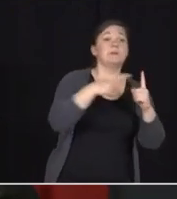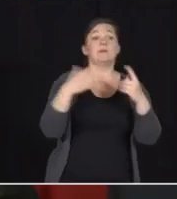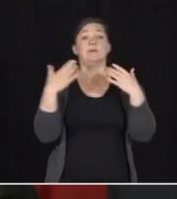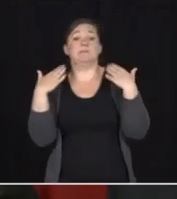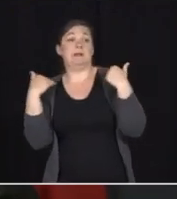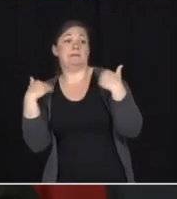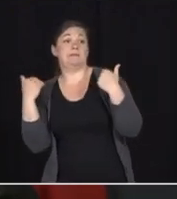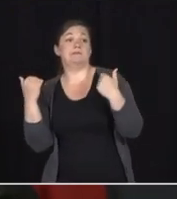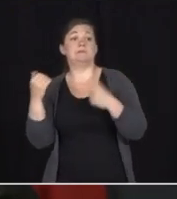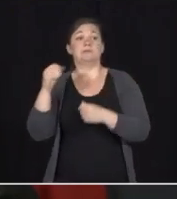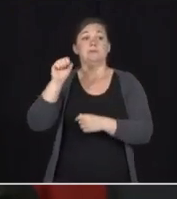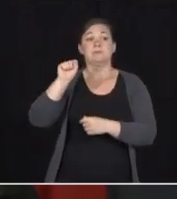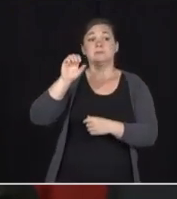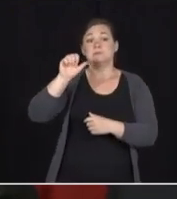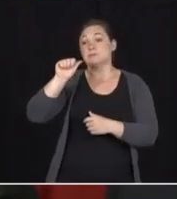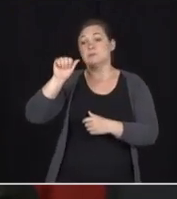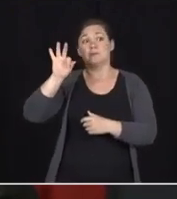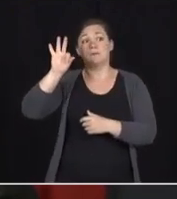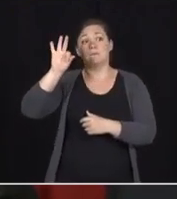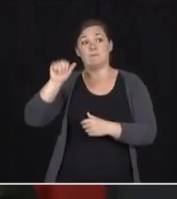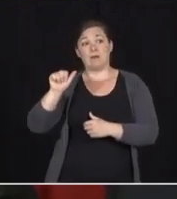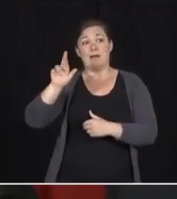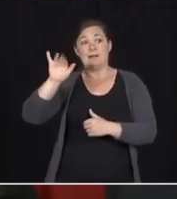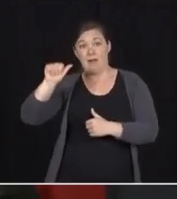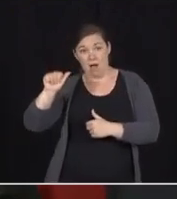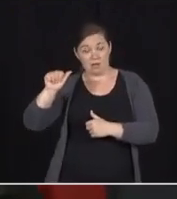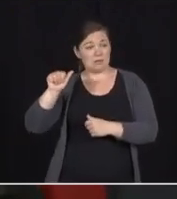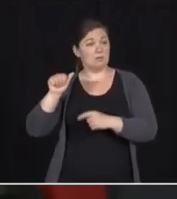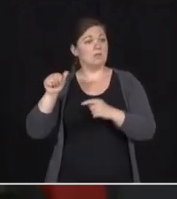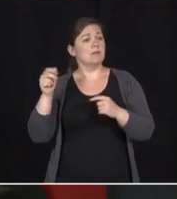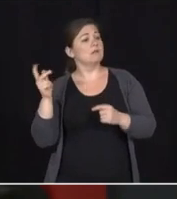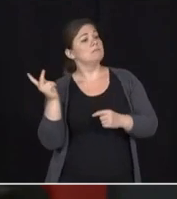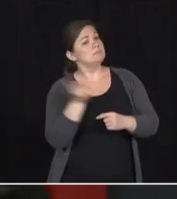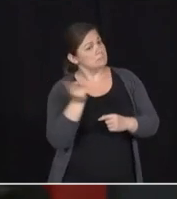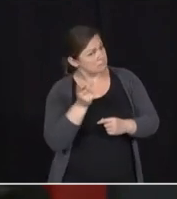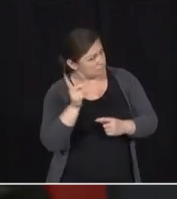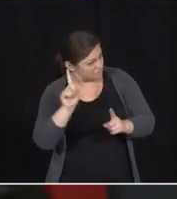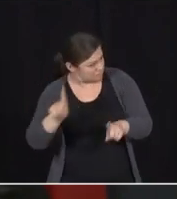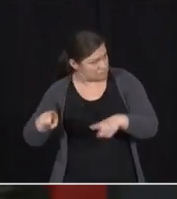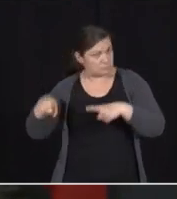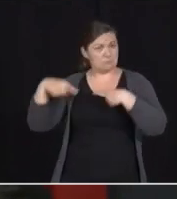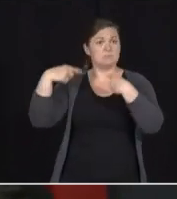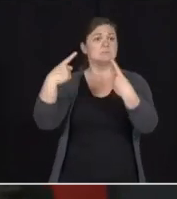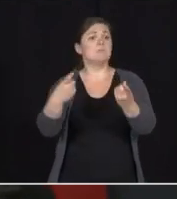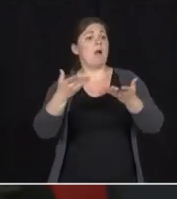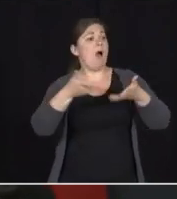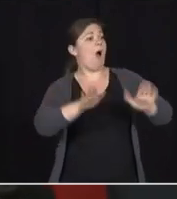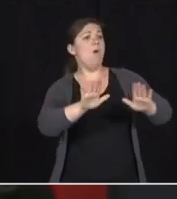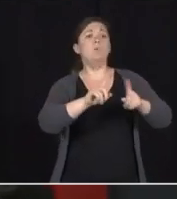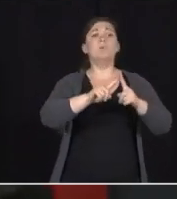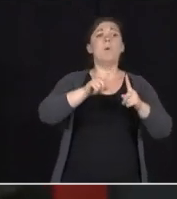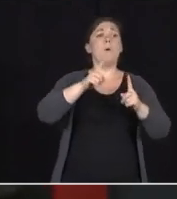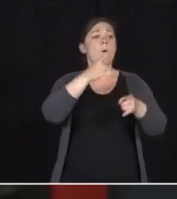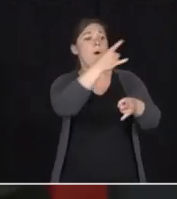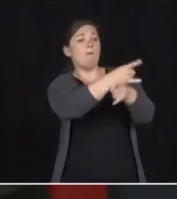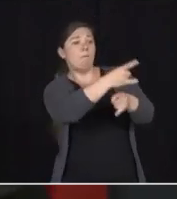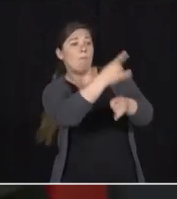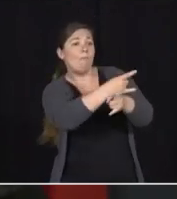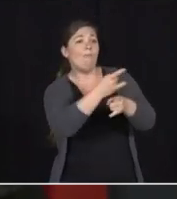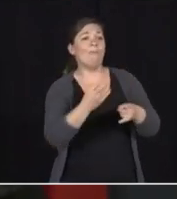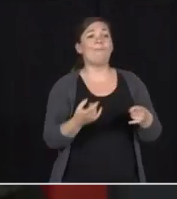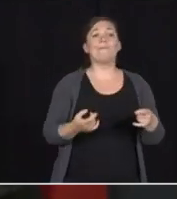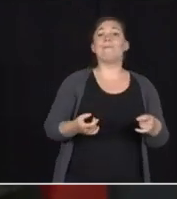The move towards allowing both cannabis and alcohol delivery or takeout options for restaurants and bars when it